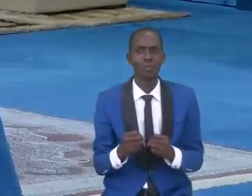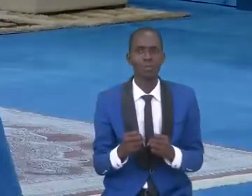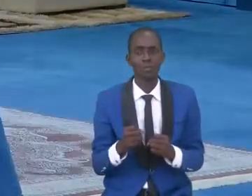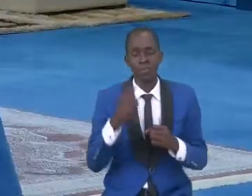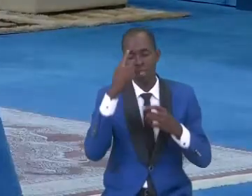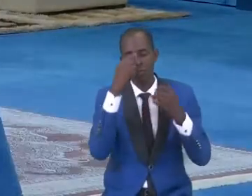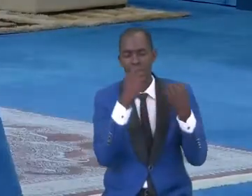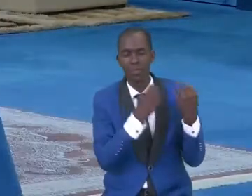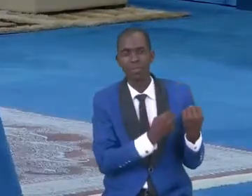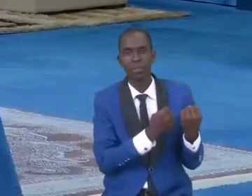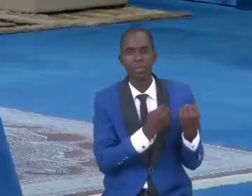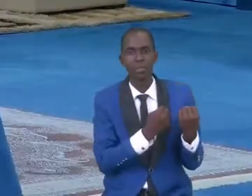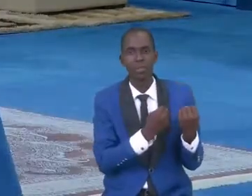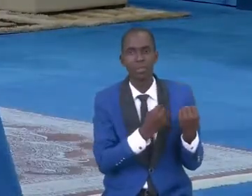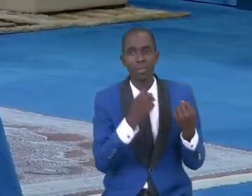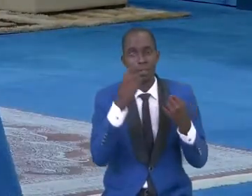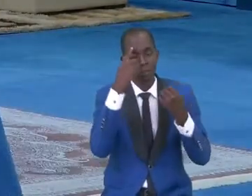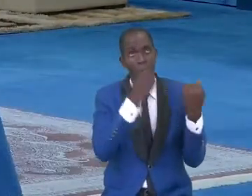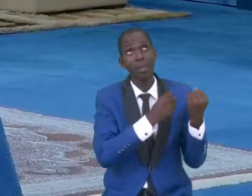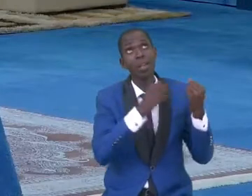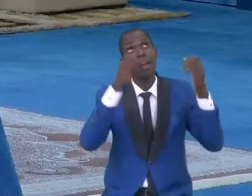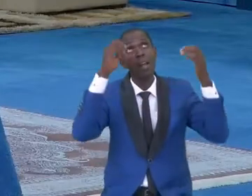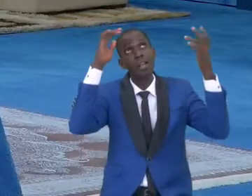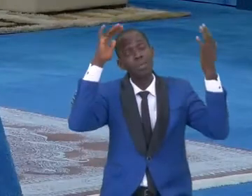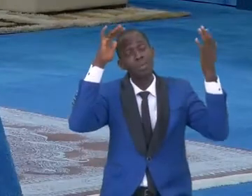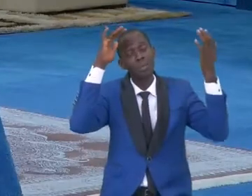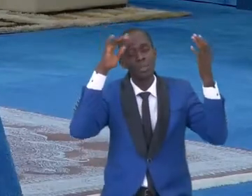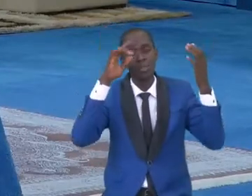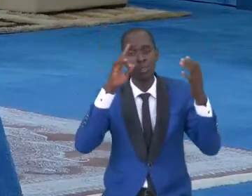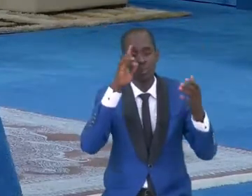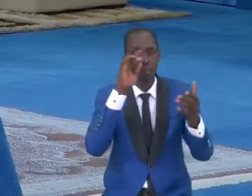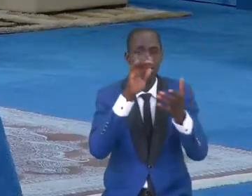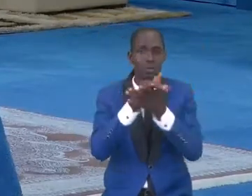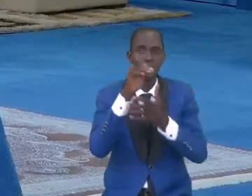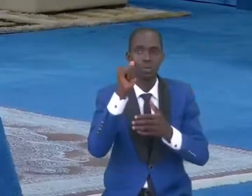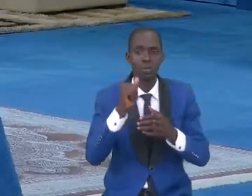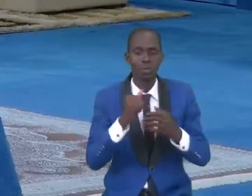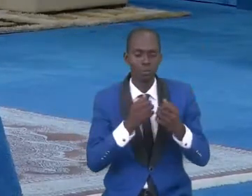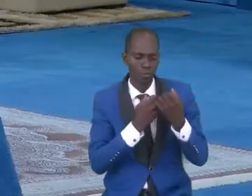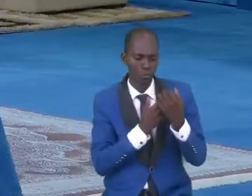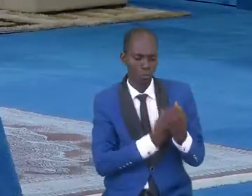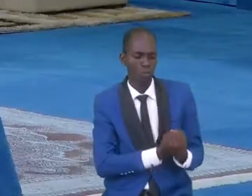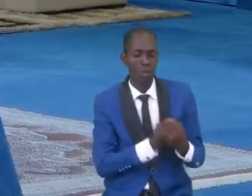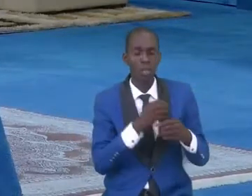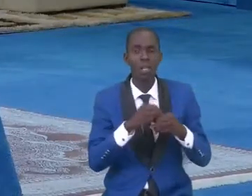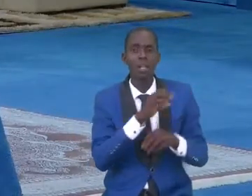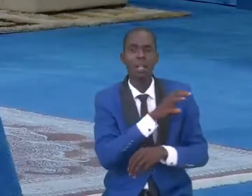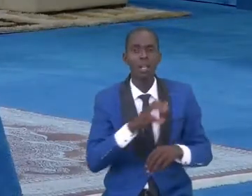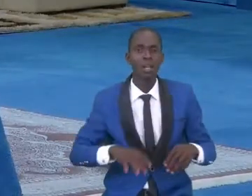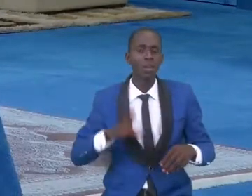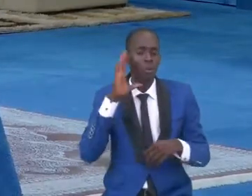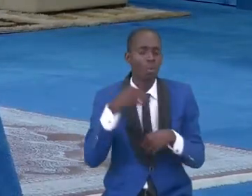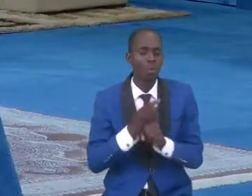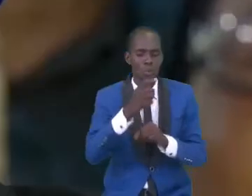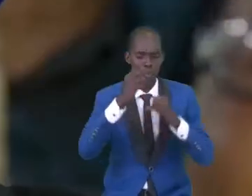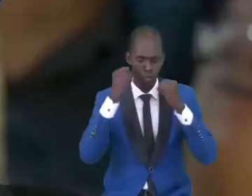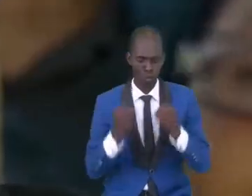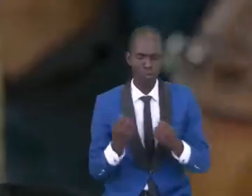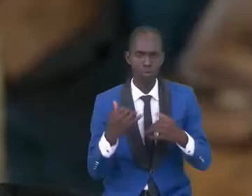Faith, expectation, trust, confidence in Christ will make you strong